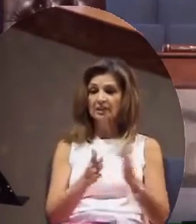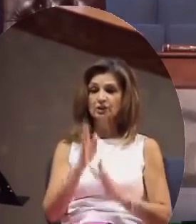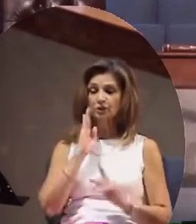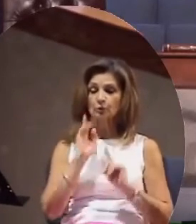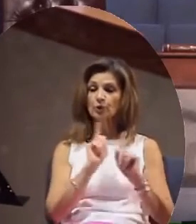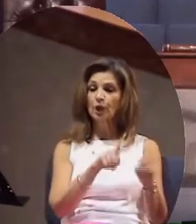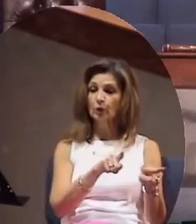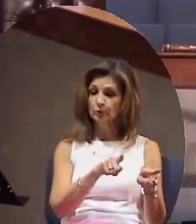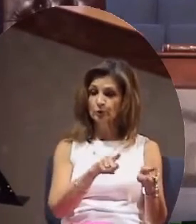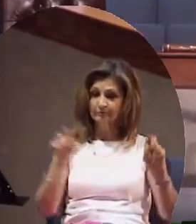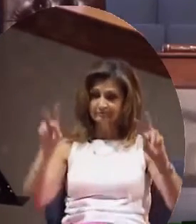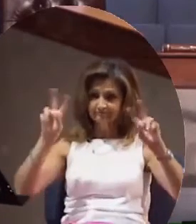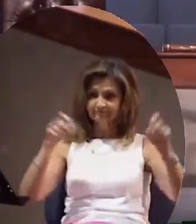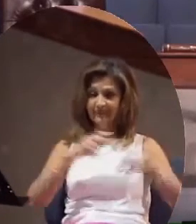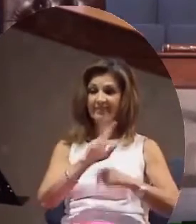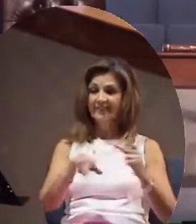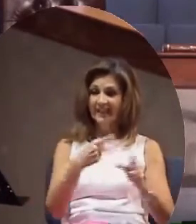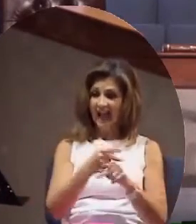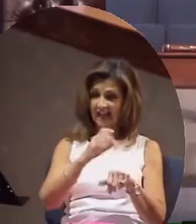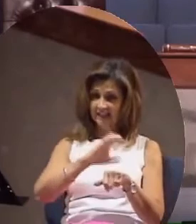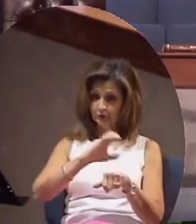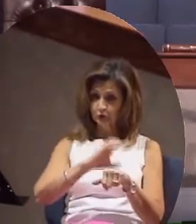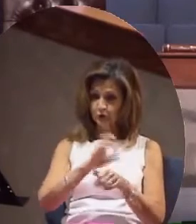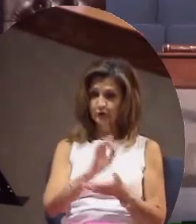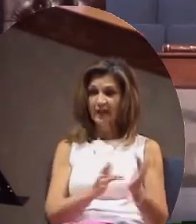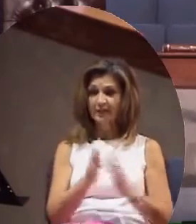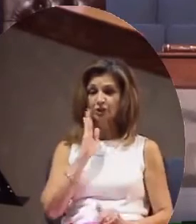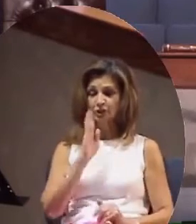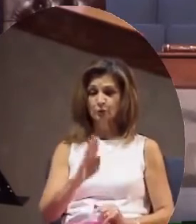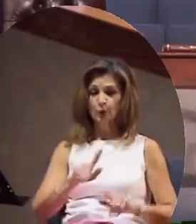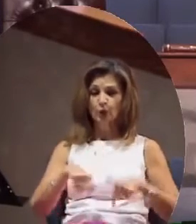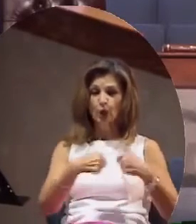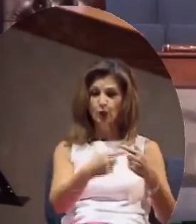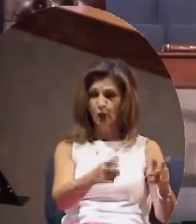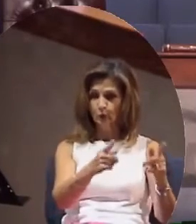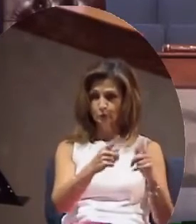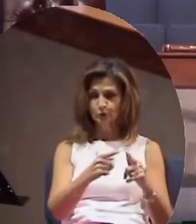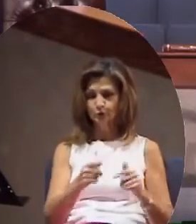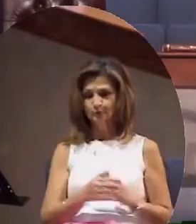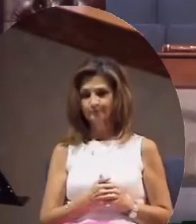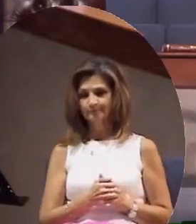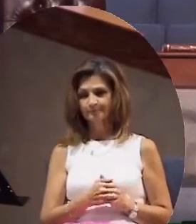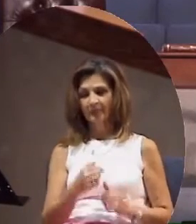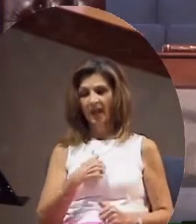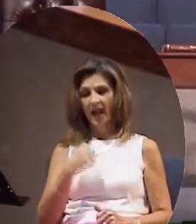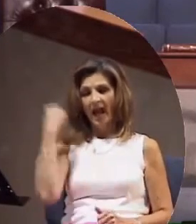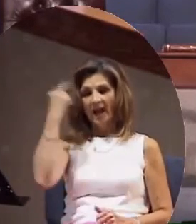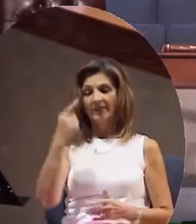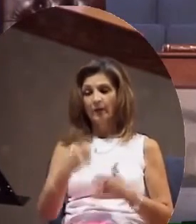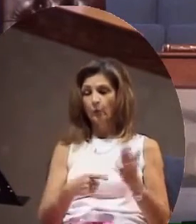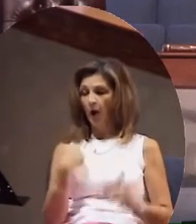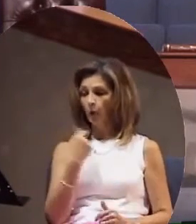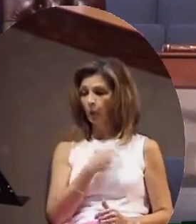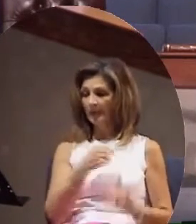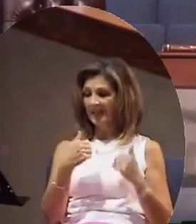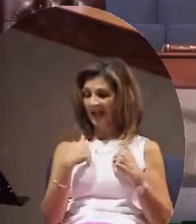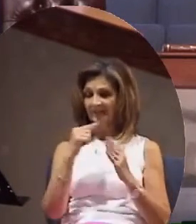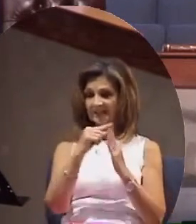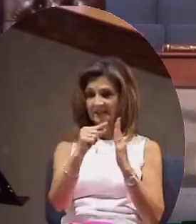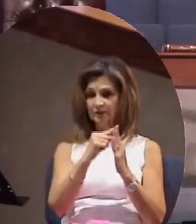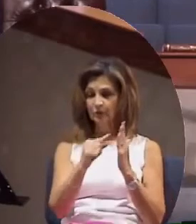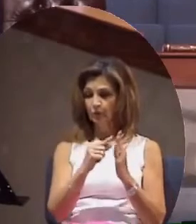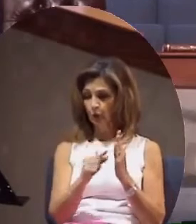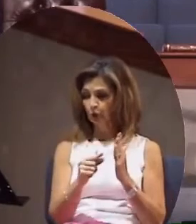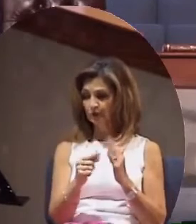would go to. The kind of church that Jesus would go to. I think what we have in this text, in